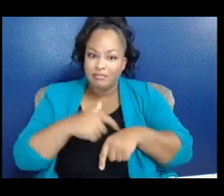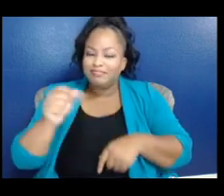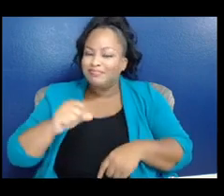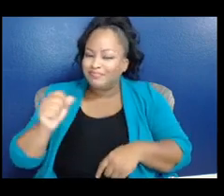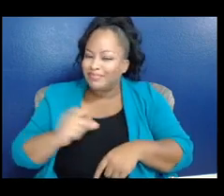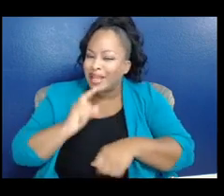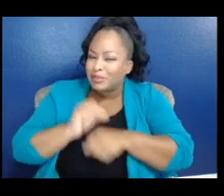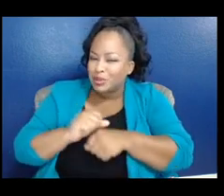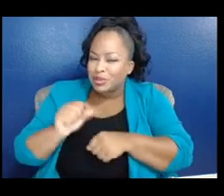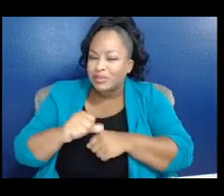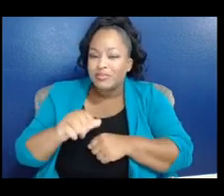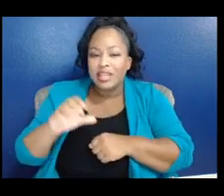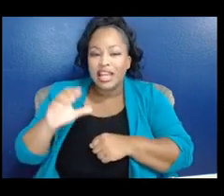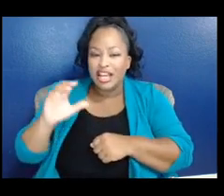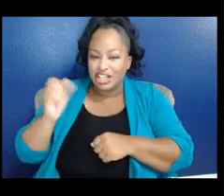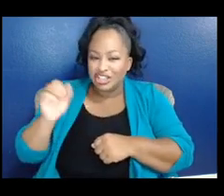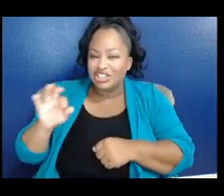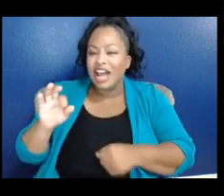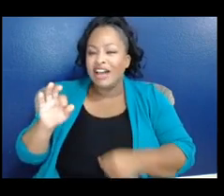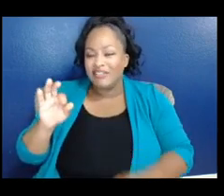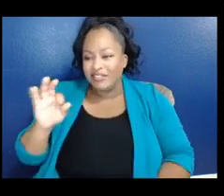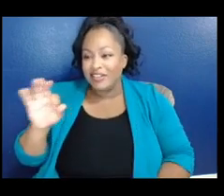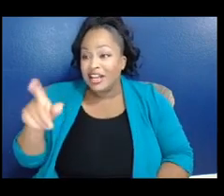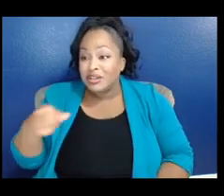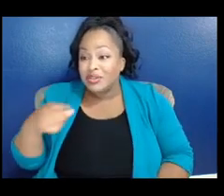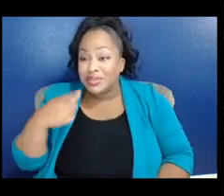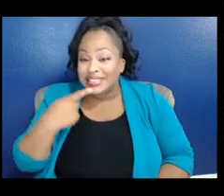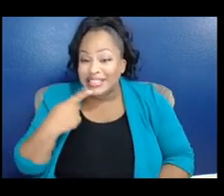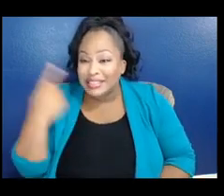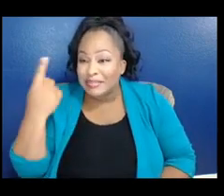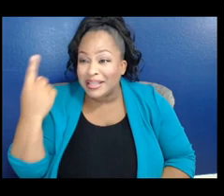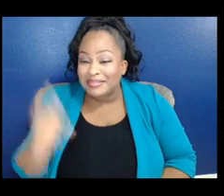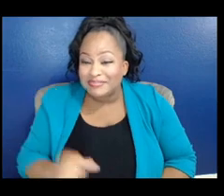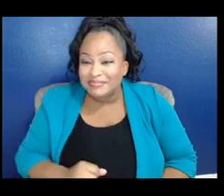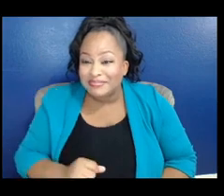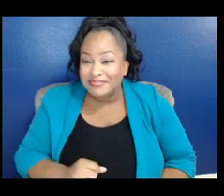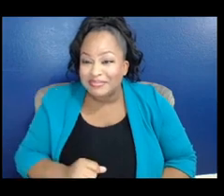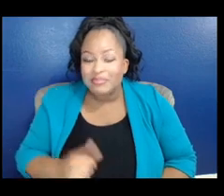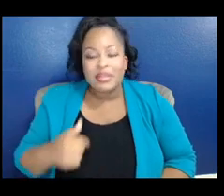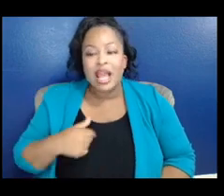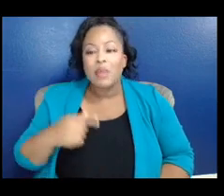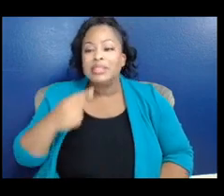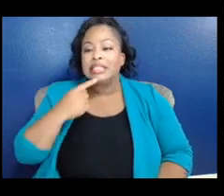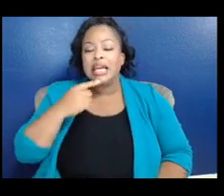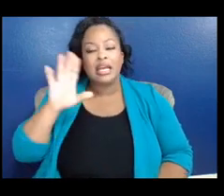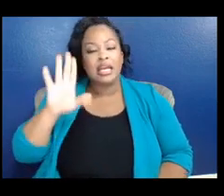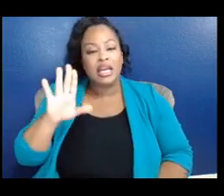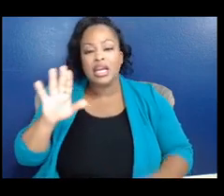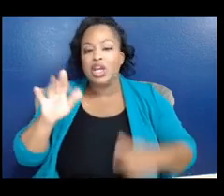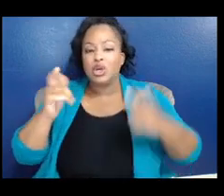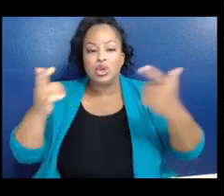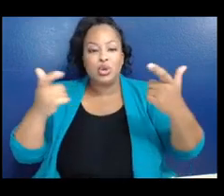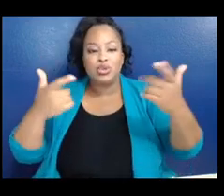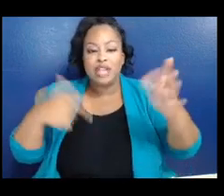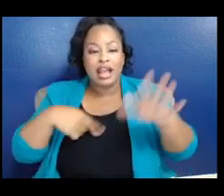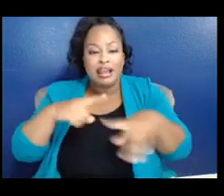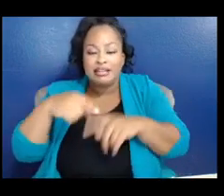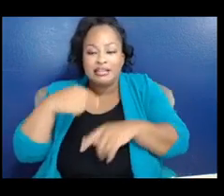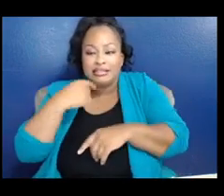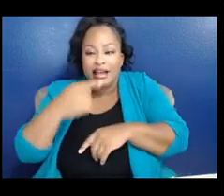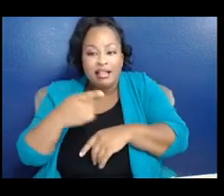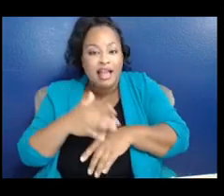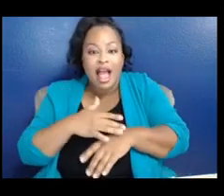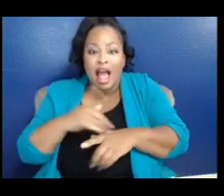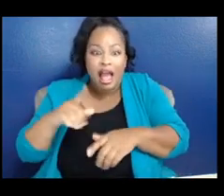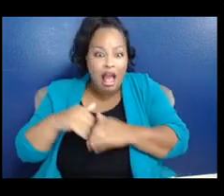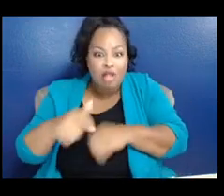Absolutely. And Chef Aki, I think it looks like you were about to say something. I was just saying huge. I mean, I can't tell you how long I've been preaching this stuff.